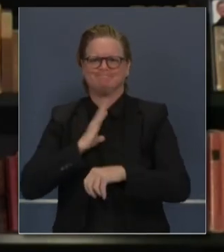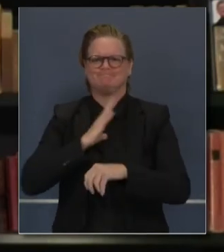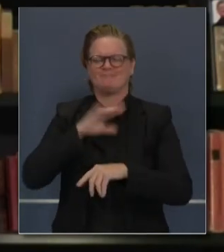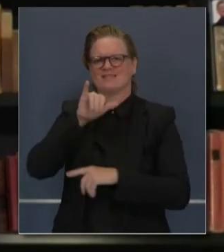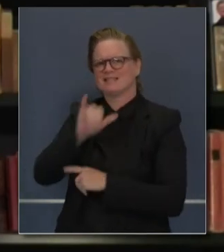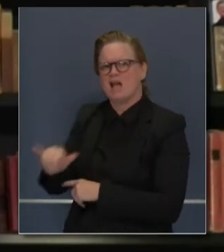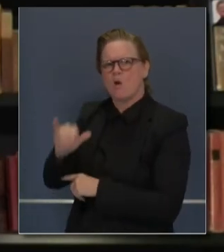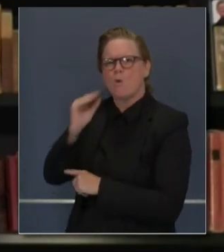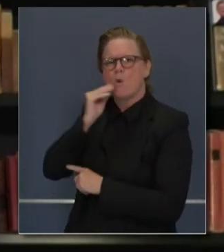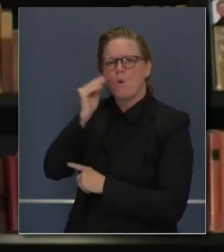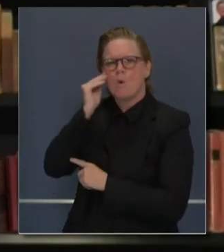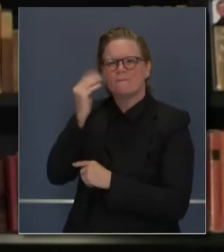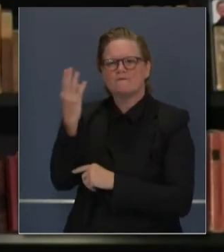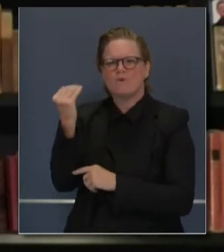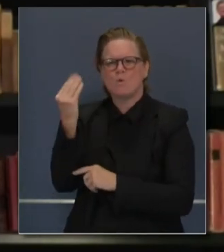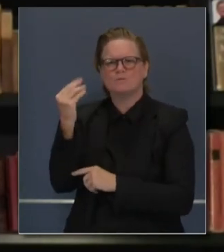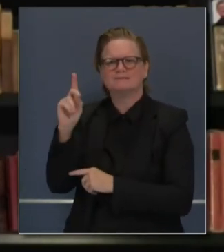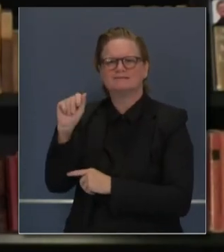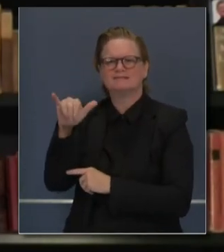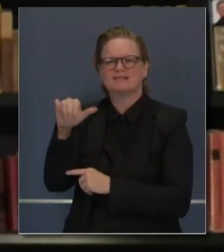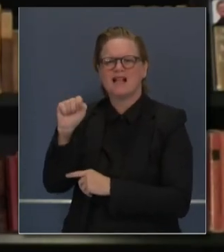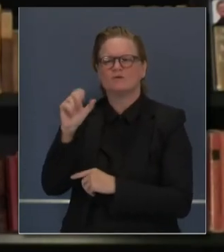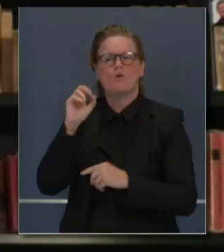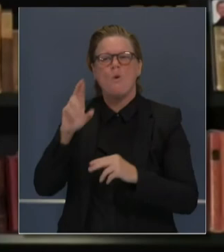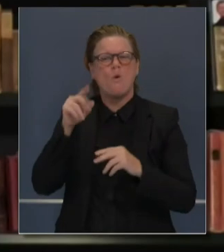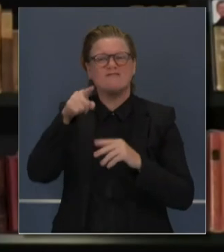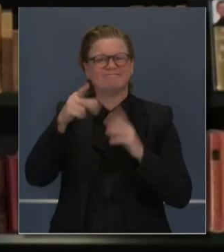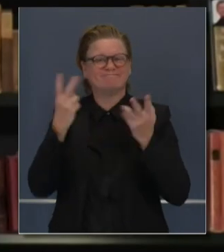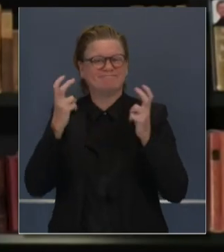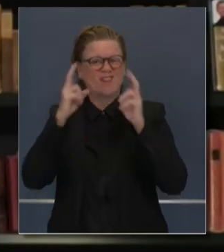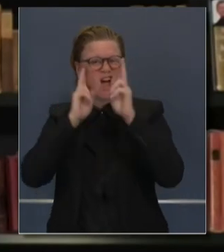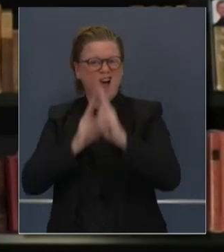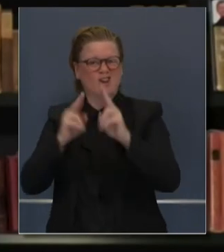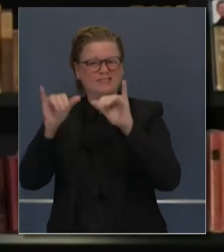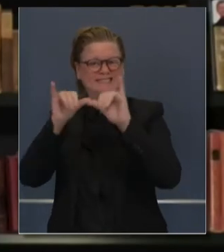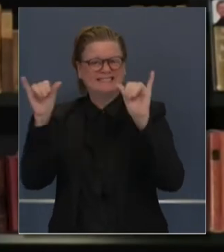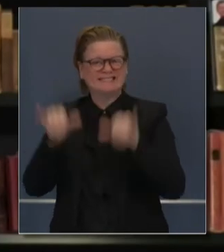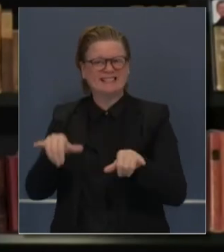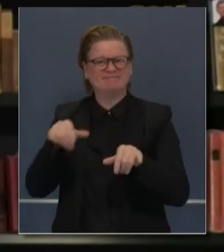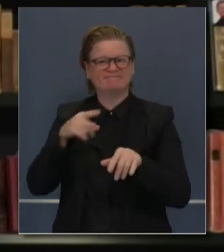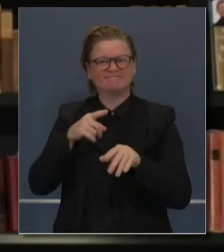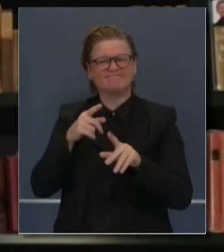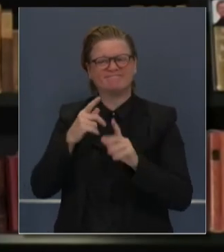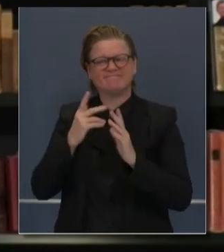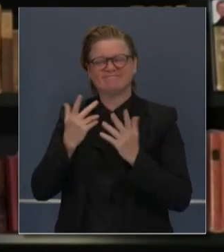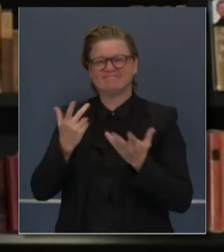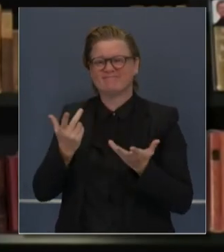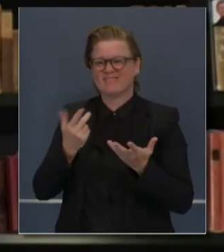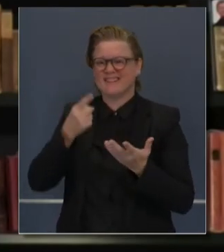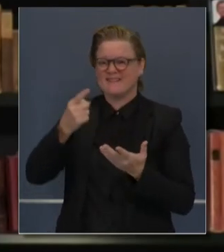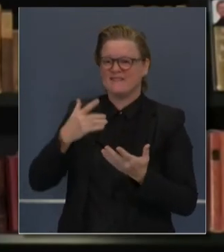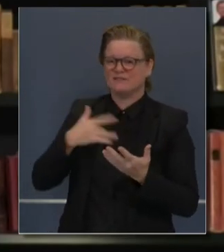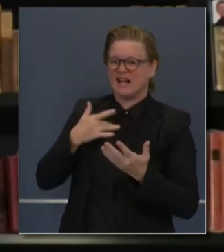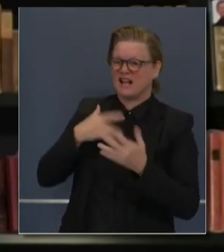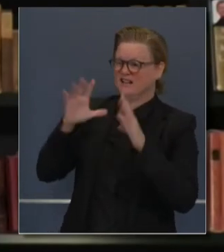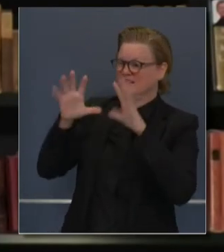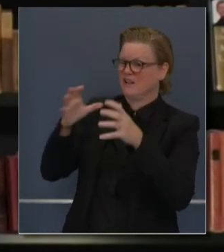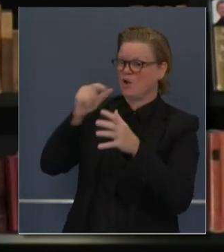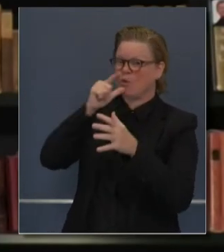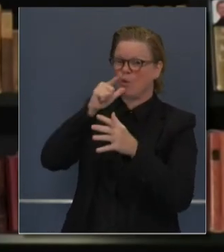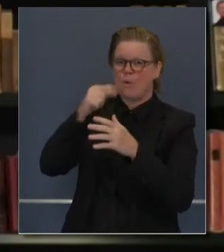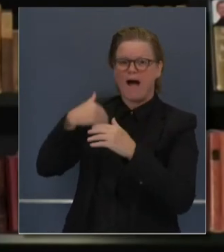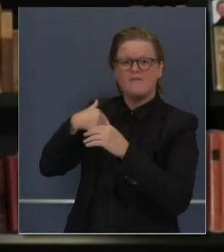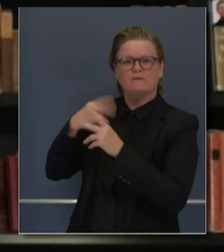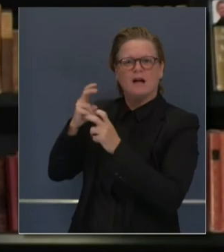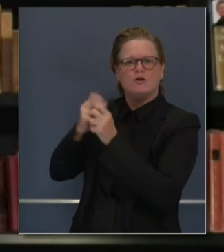sort of watchdog group that's going to be out making sure people are self-quarantining? And what exactly is